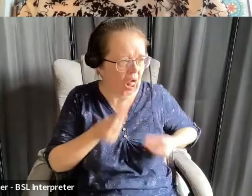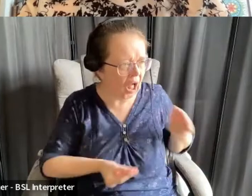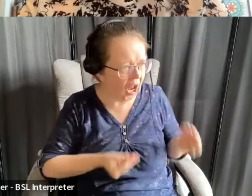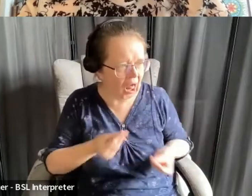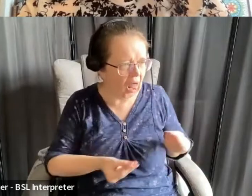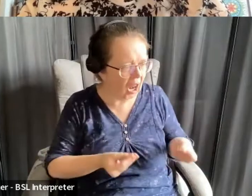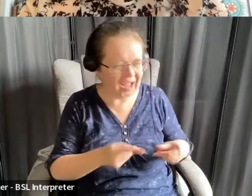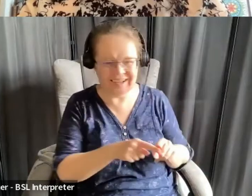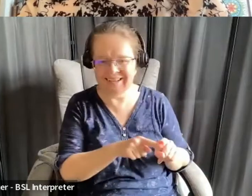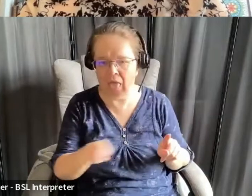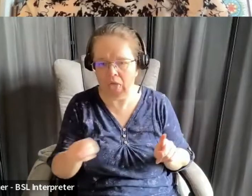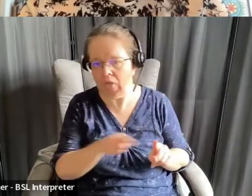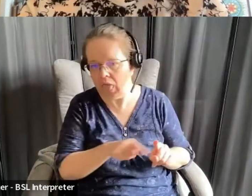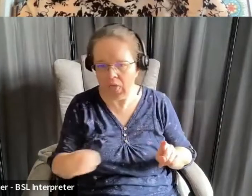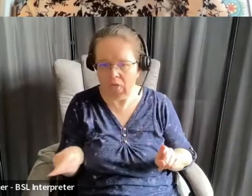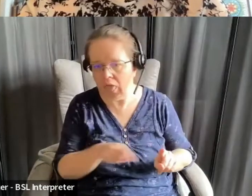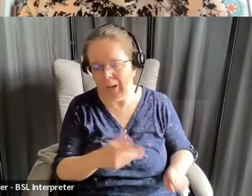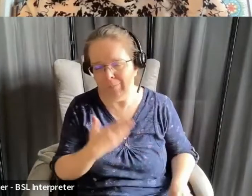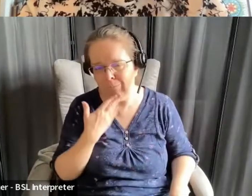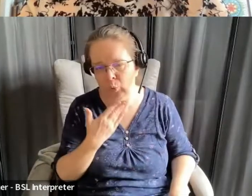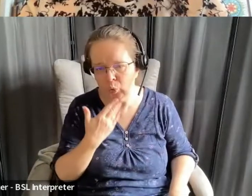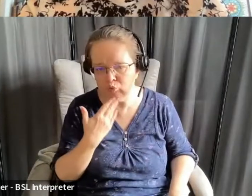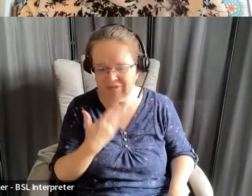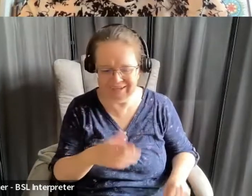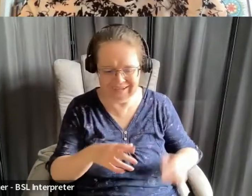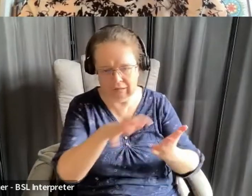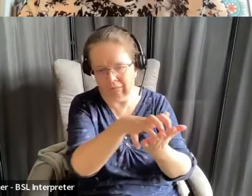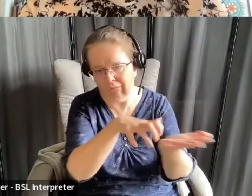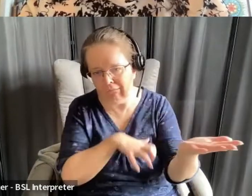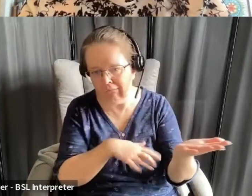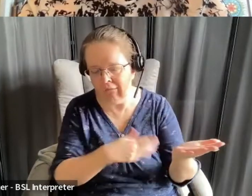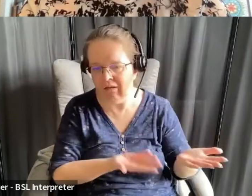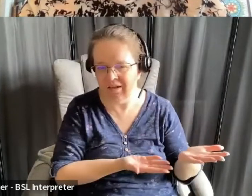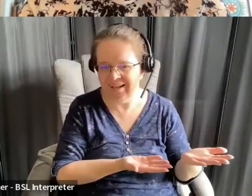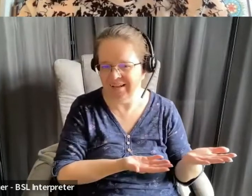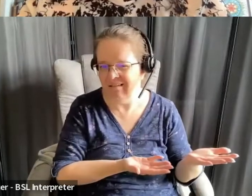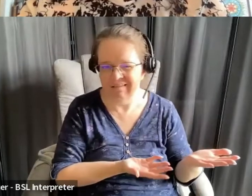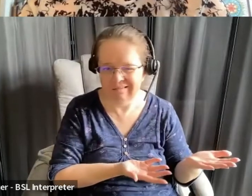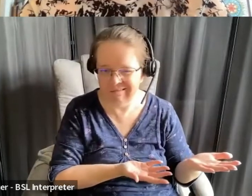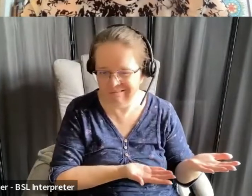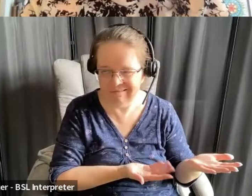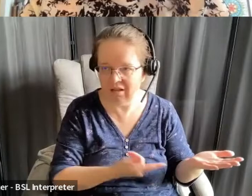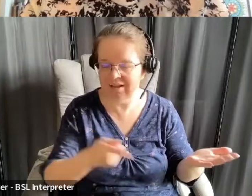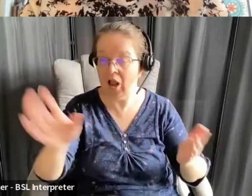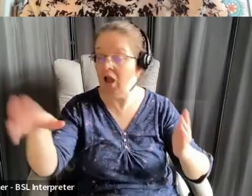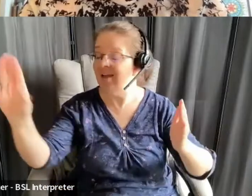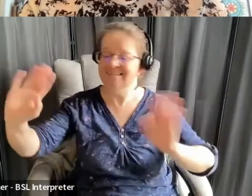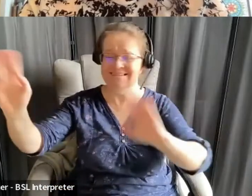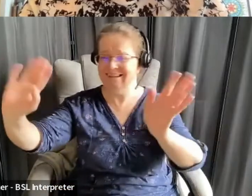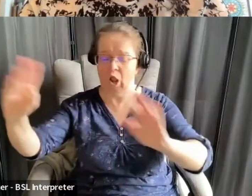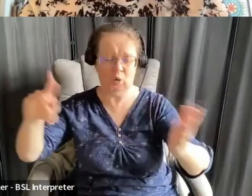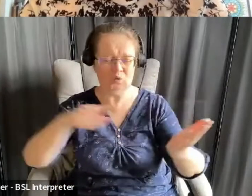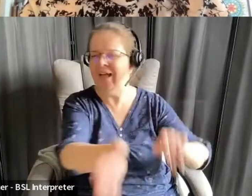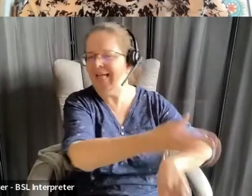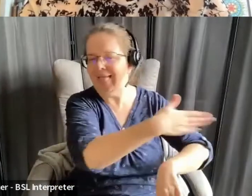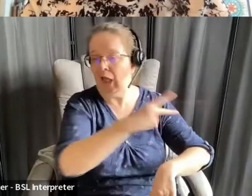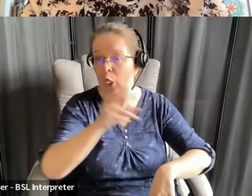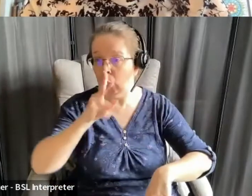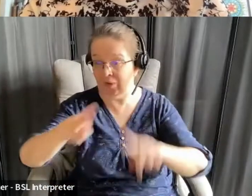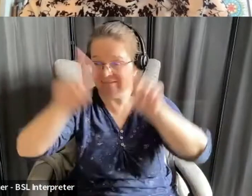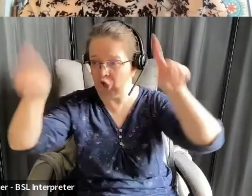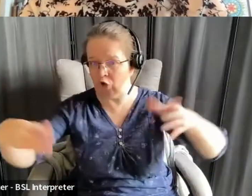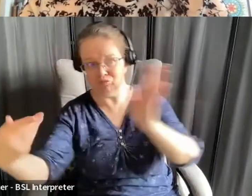rather boring, slightly arid document. And I said, look, that's what I'm talking about. This is the idea. Here, look at this diagram, you know.